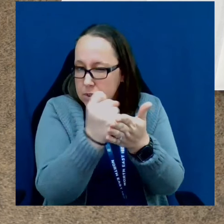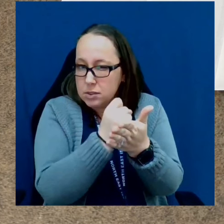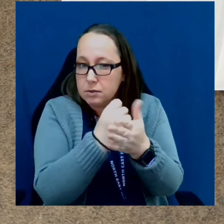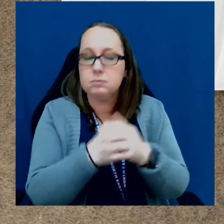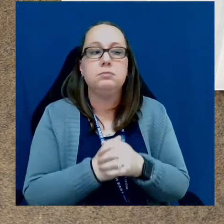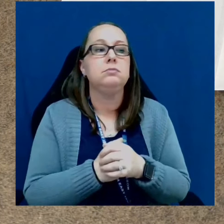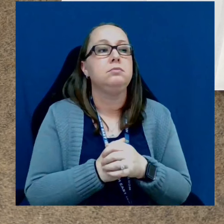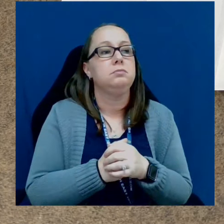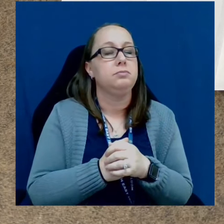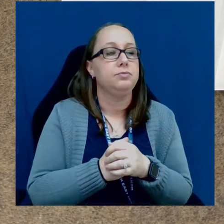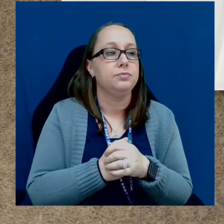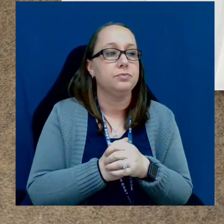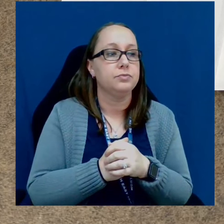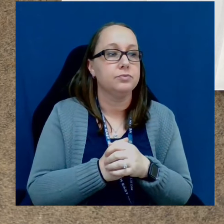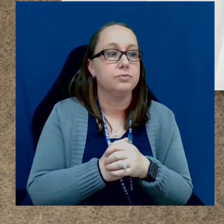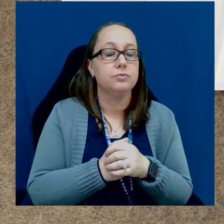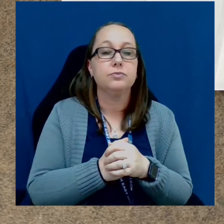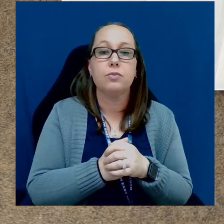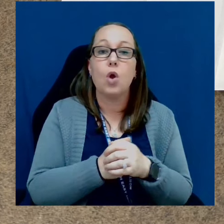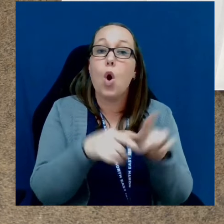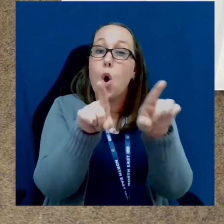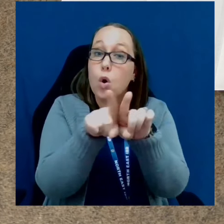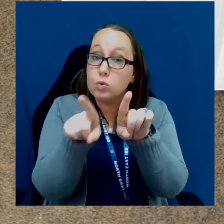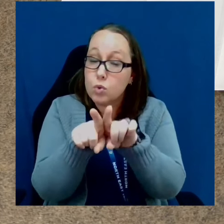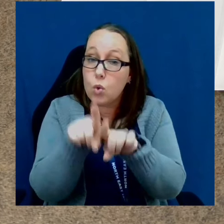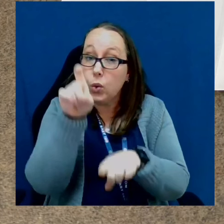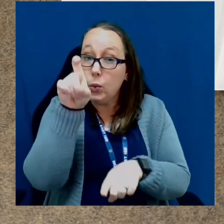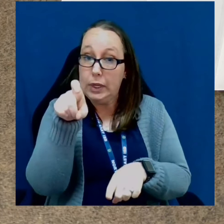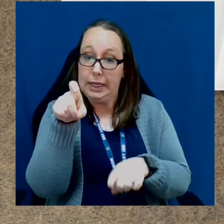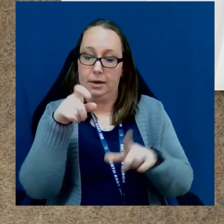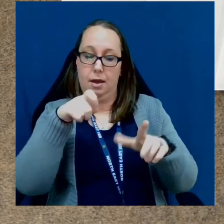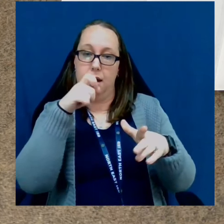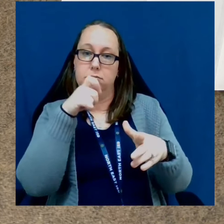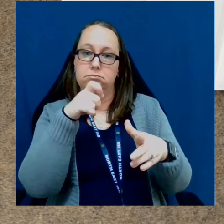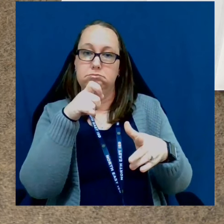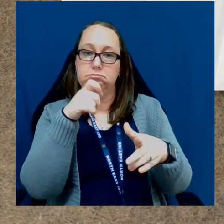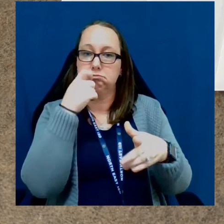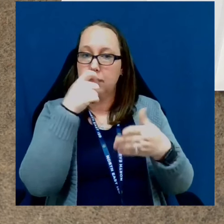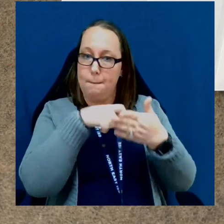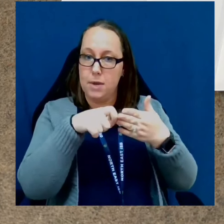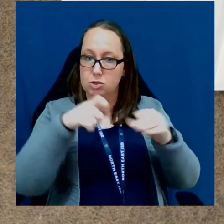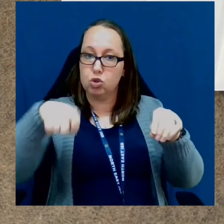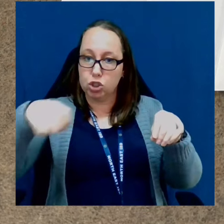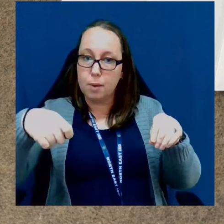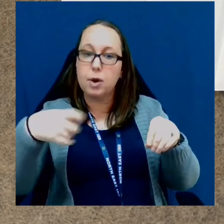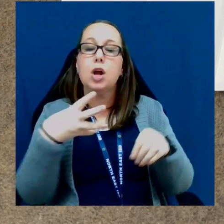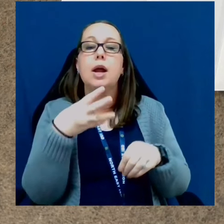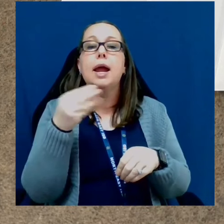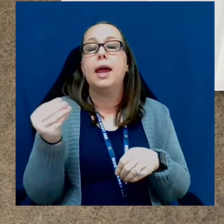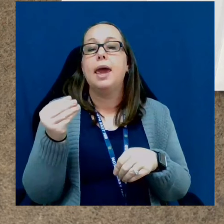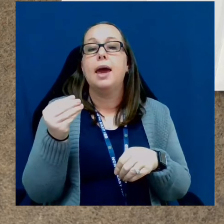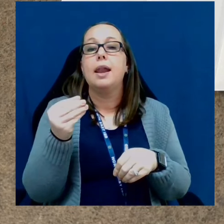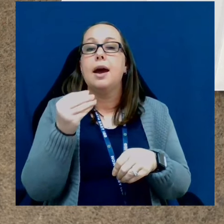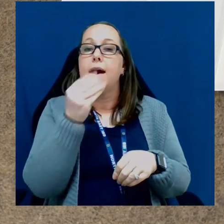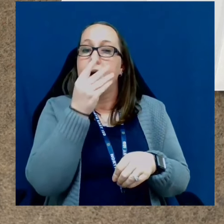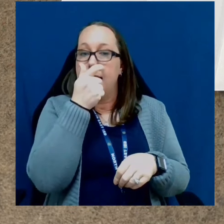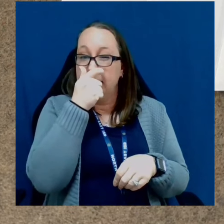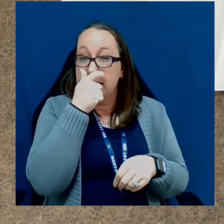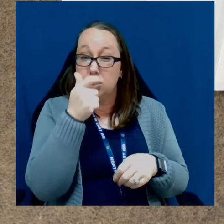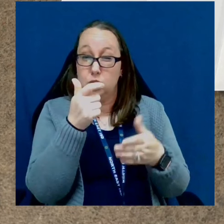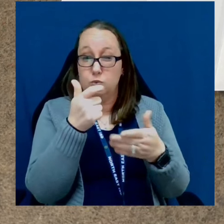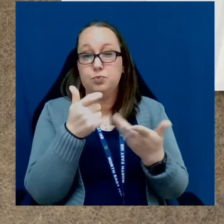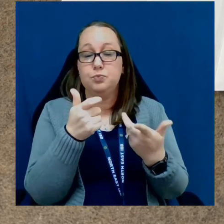block eraser if that's what you have accessible. You will also need a sharpener, and a tissue will be helpful, especially when it comes